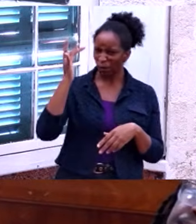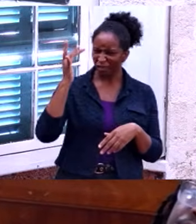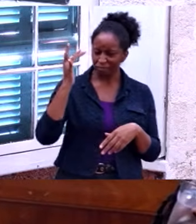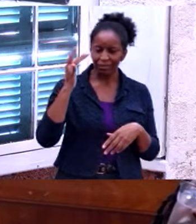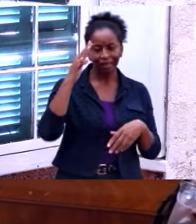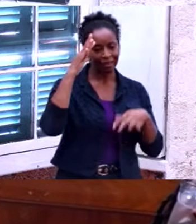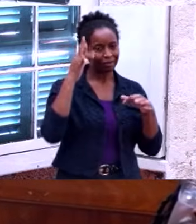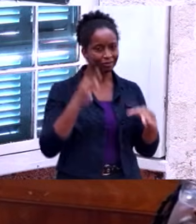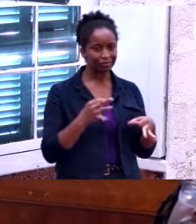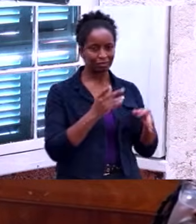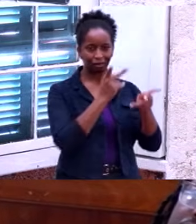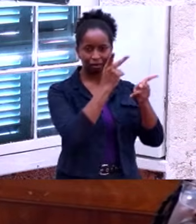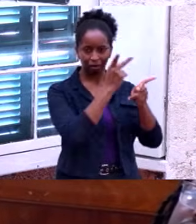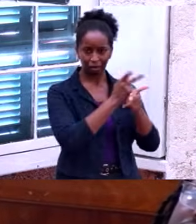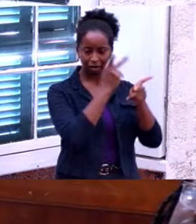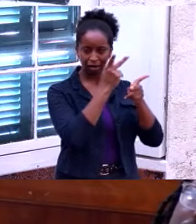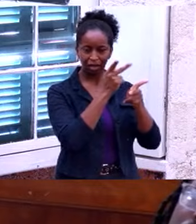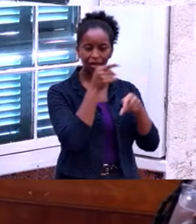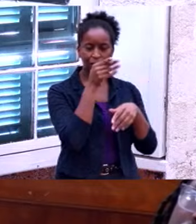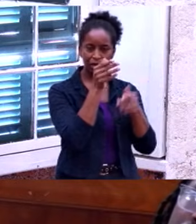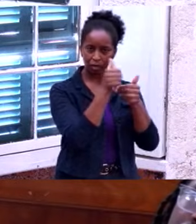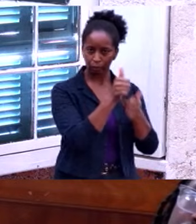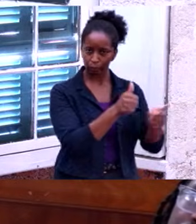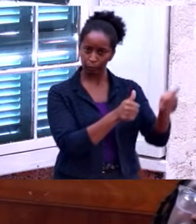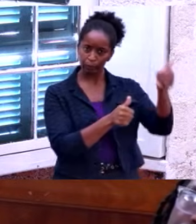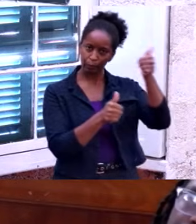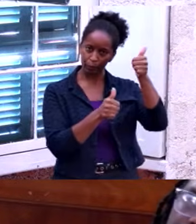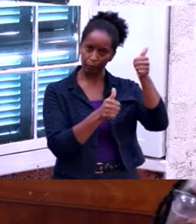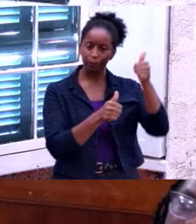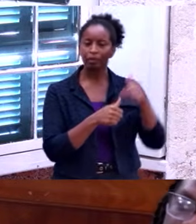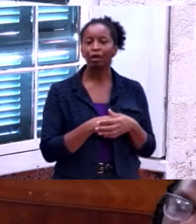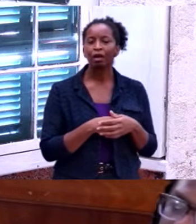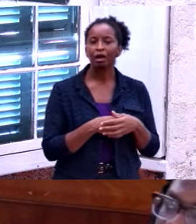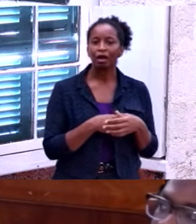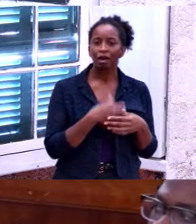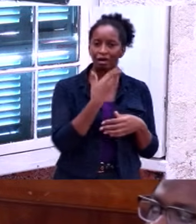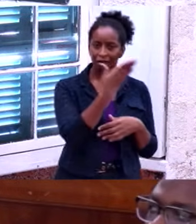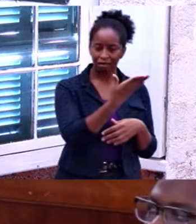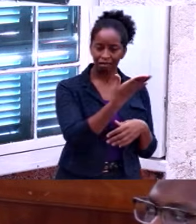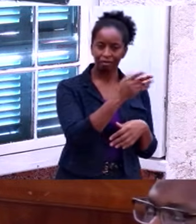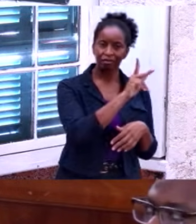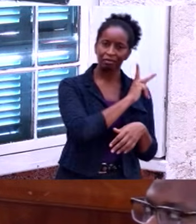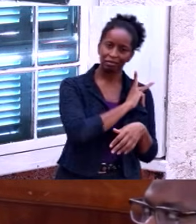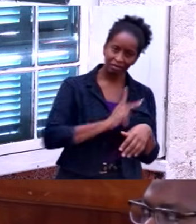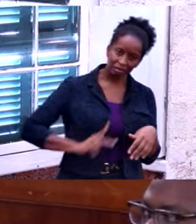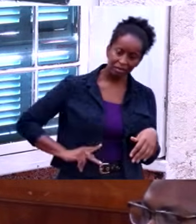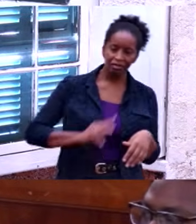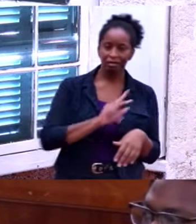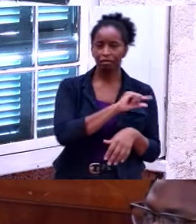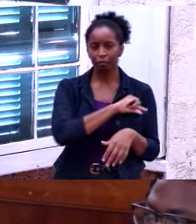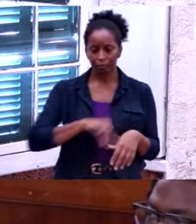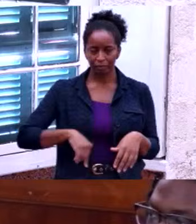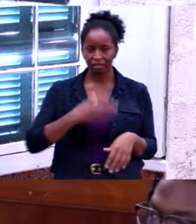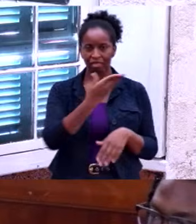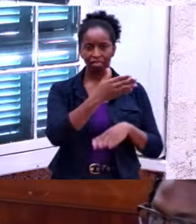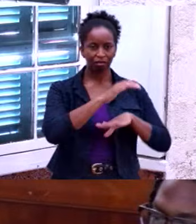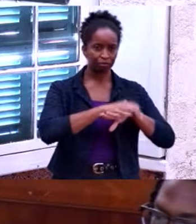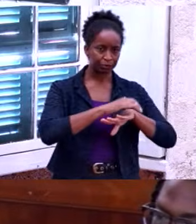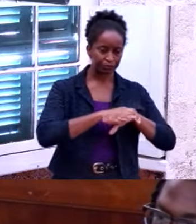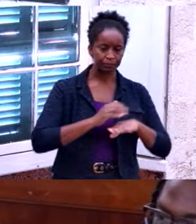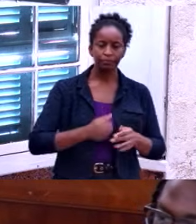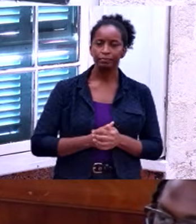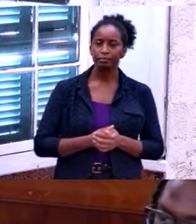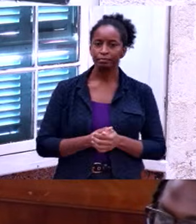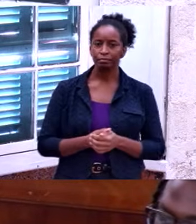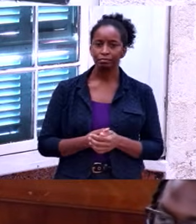of state. All we did when we took oaths, whether it was the Prime Minister, ministers of government, members of parliament, senators, we swore an